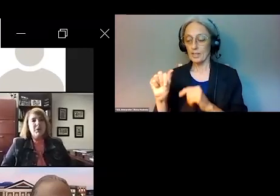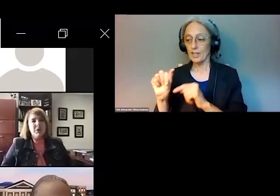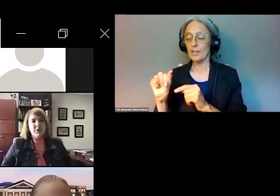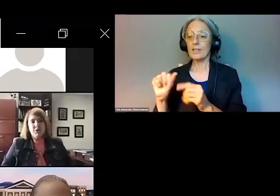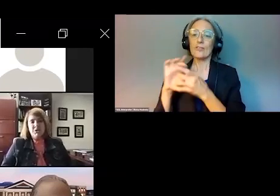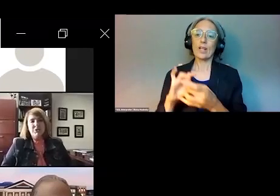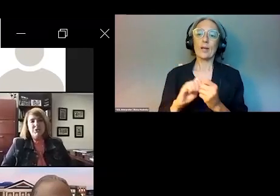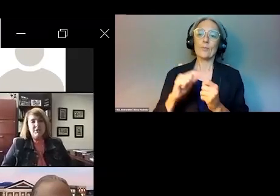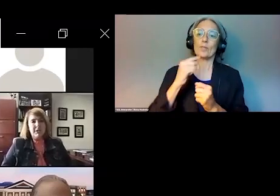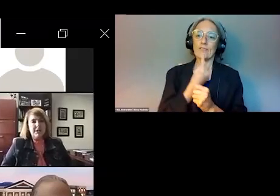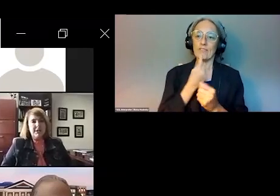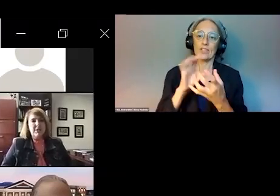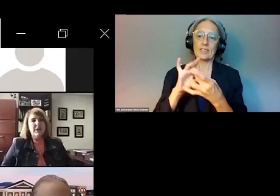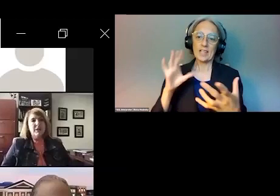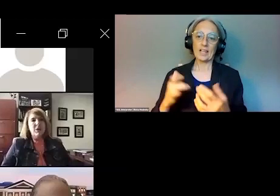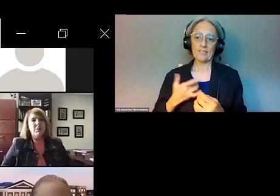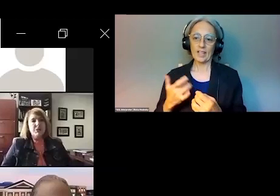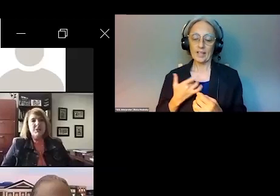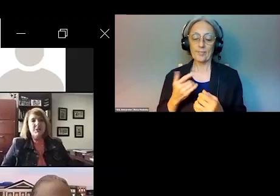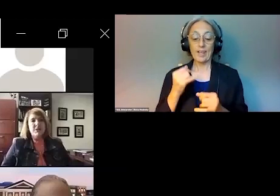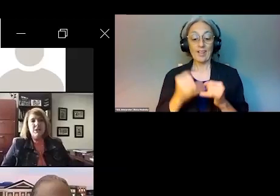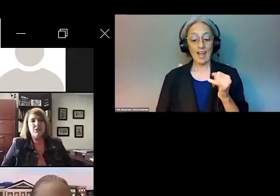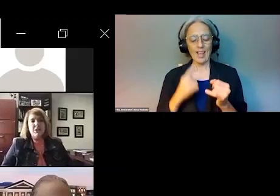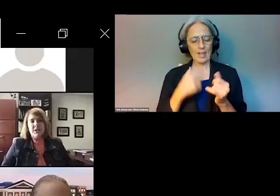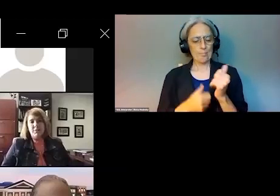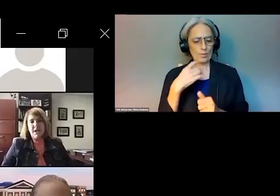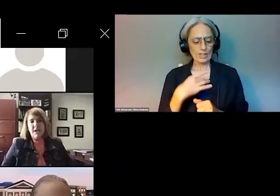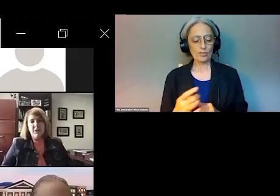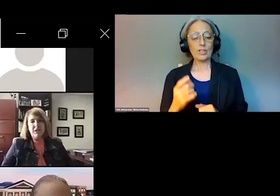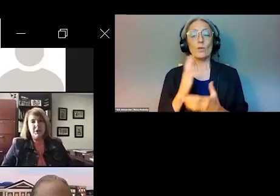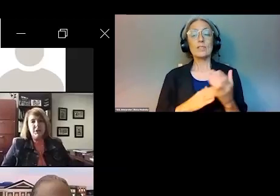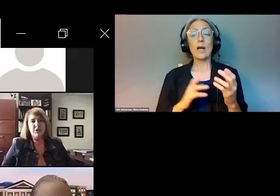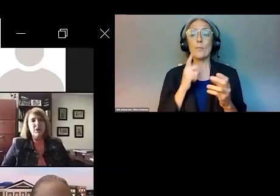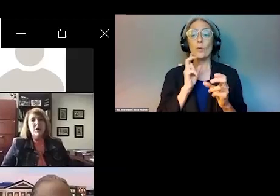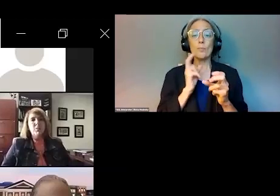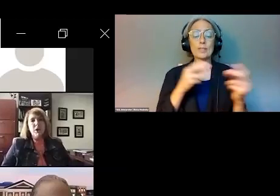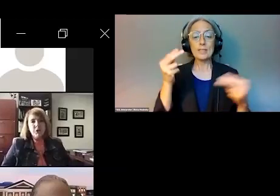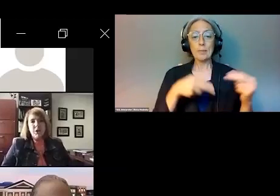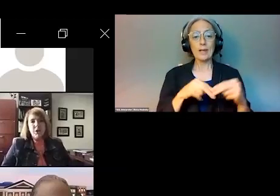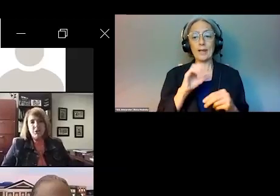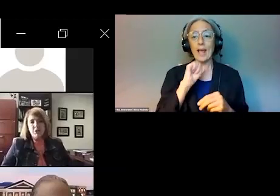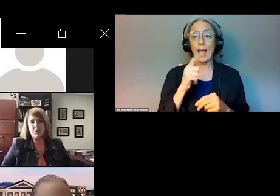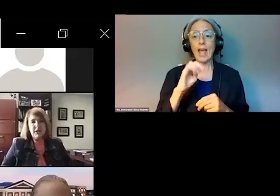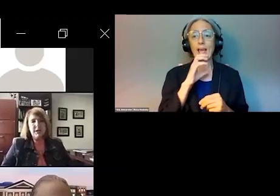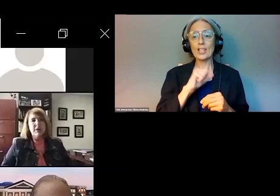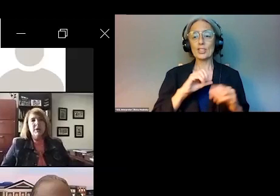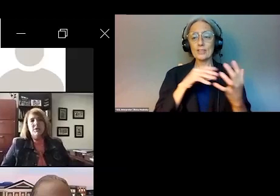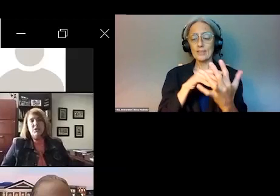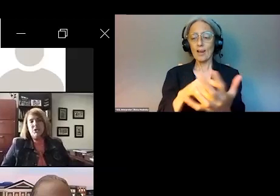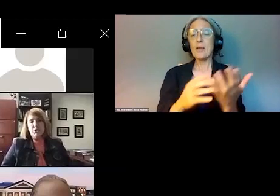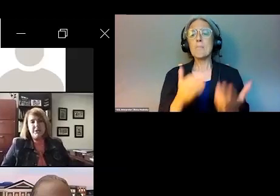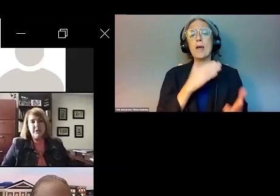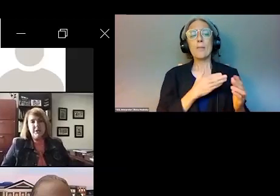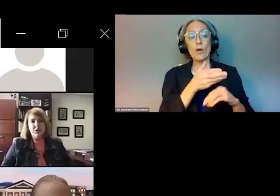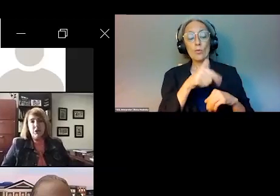is probably one of the most interesting findings, I think. And while participants in the aging study may have experienced more health problems over time,